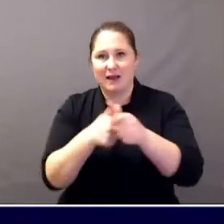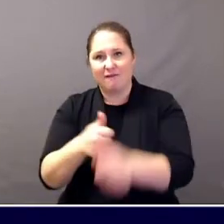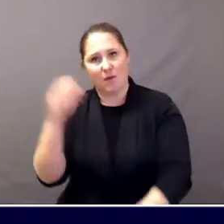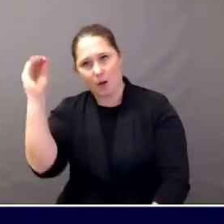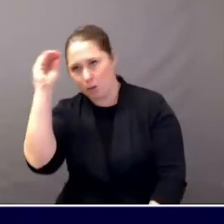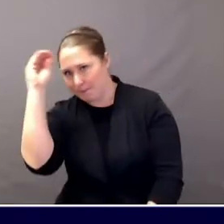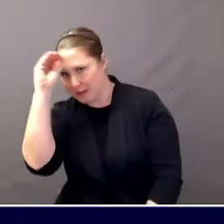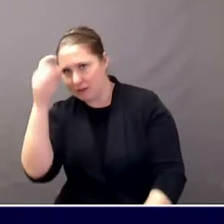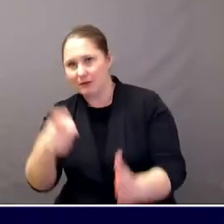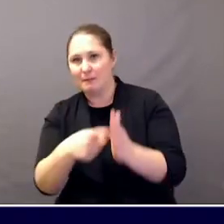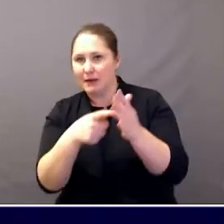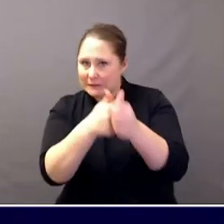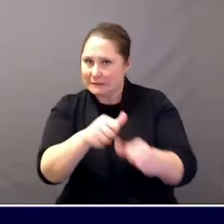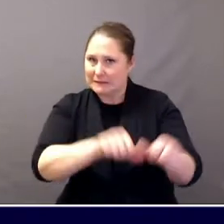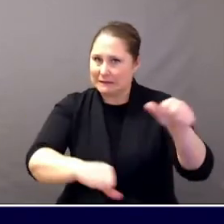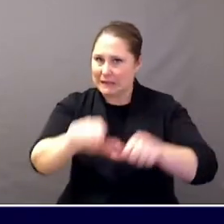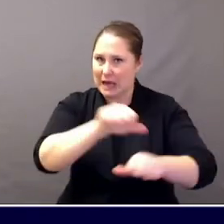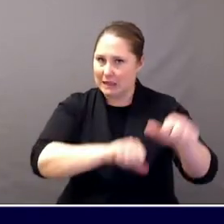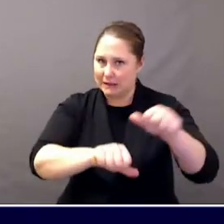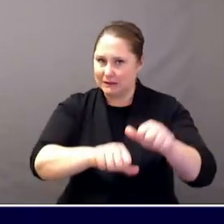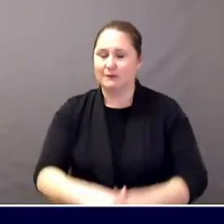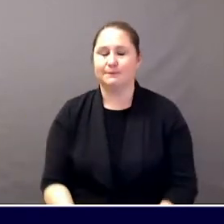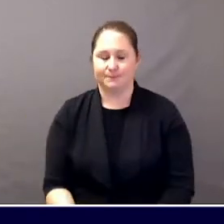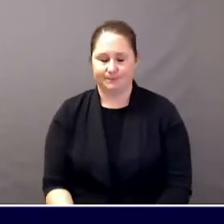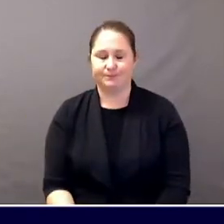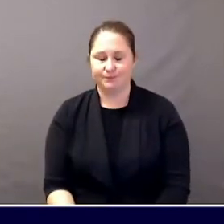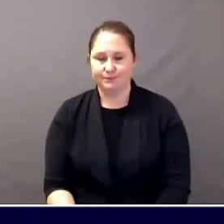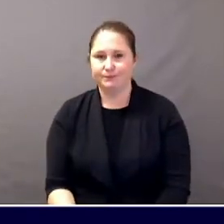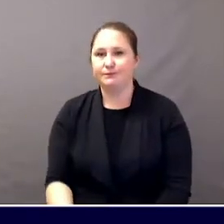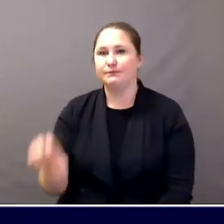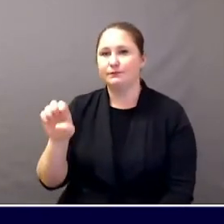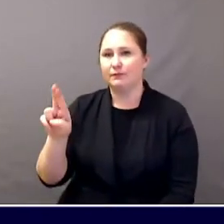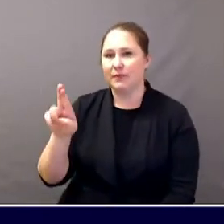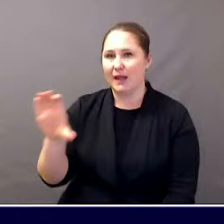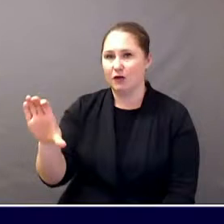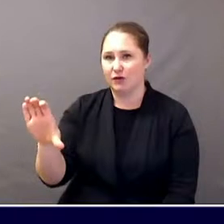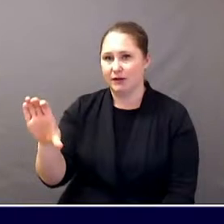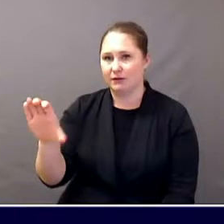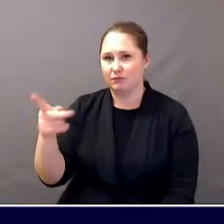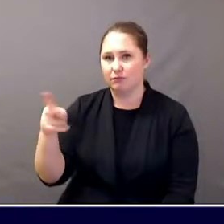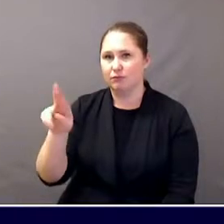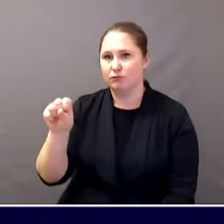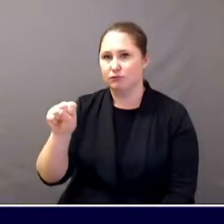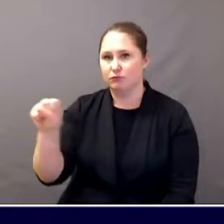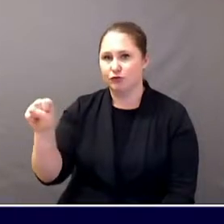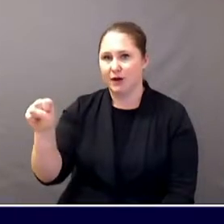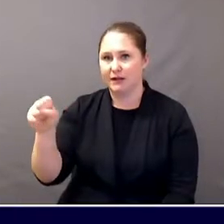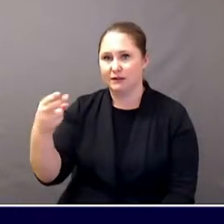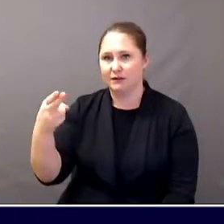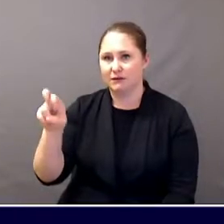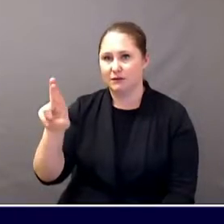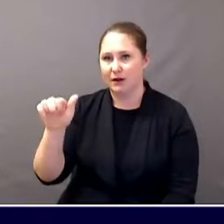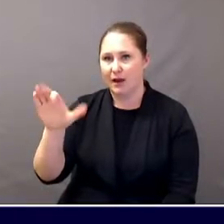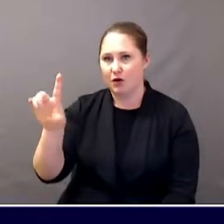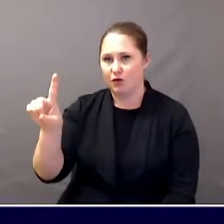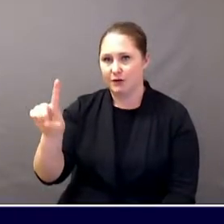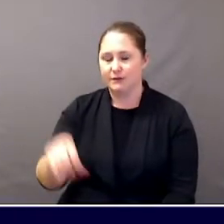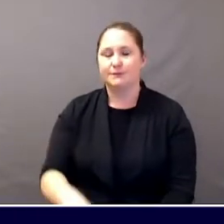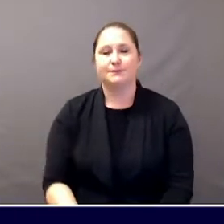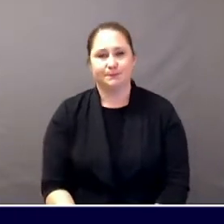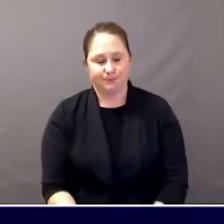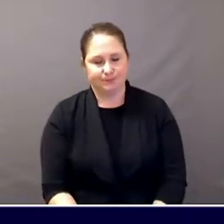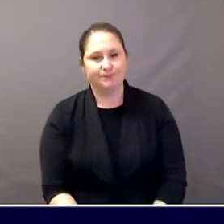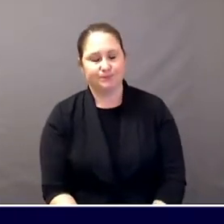I'm going to turn now to Eric Russell at the Press Herald. Thank you, Dr. Shah. I have two questions. The first one is sort of a